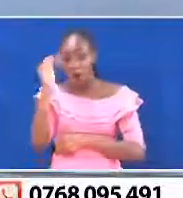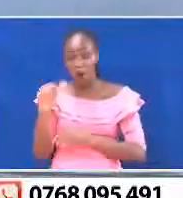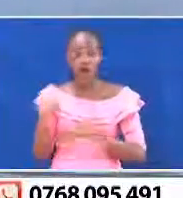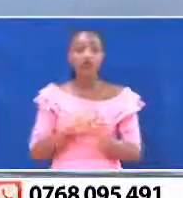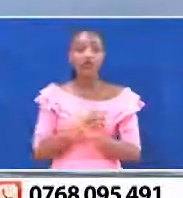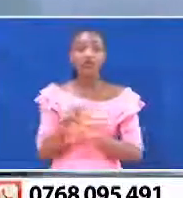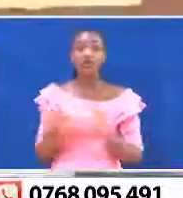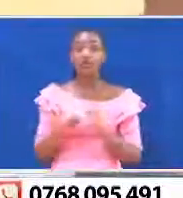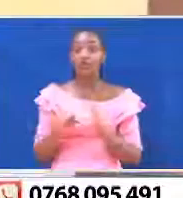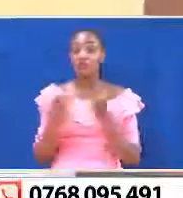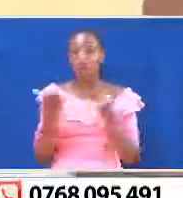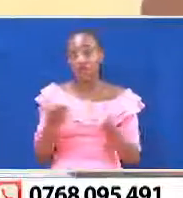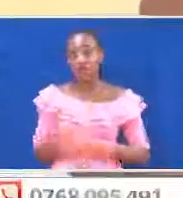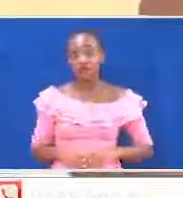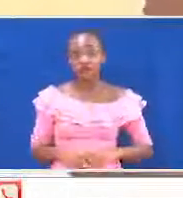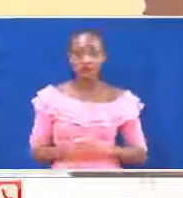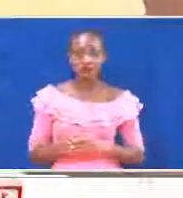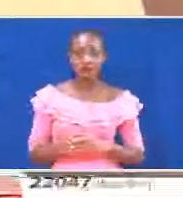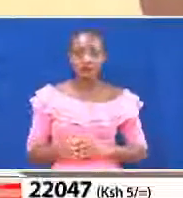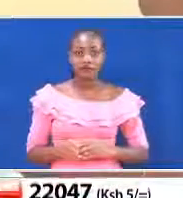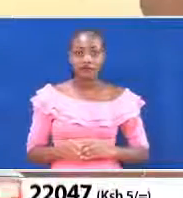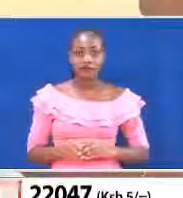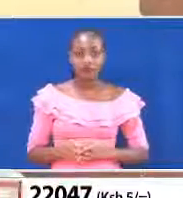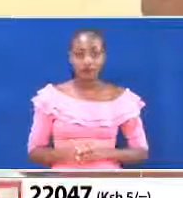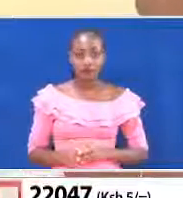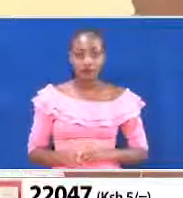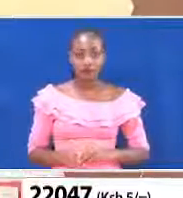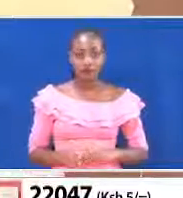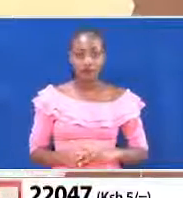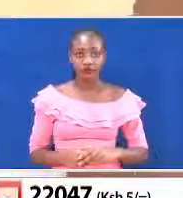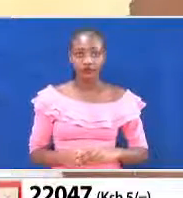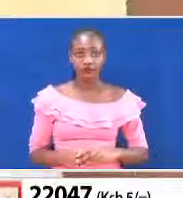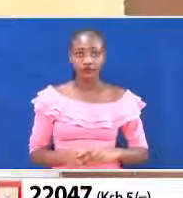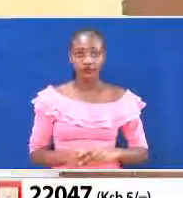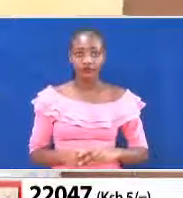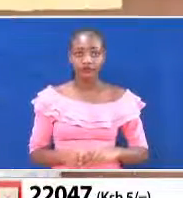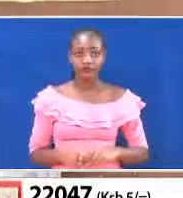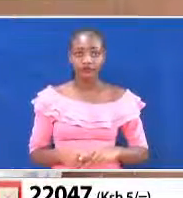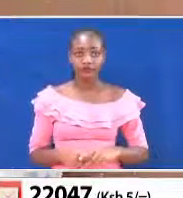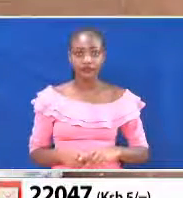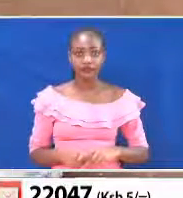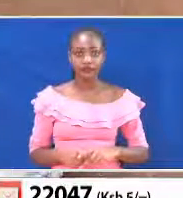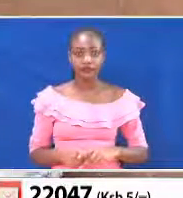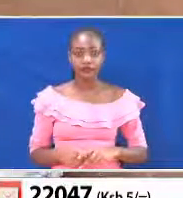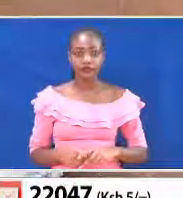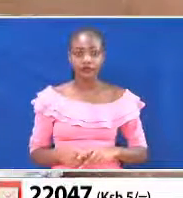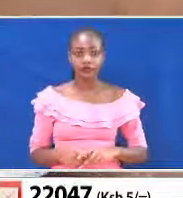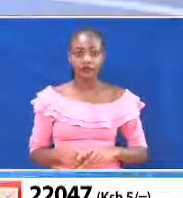COVID-19 infections. Nanok Loren, TV 47.